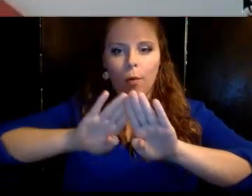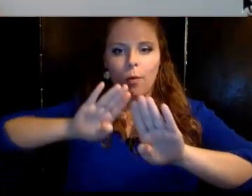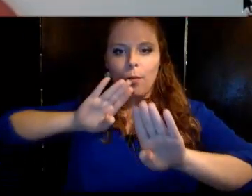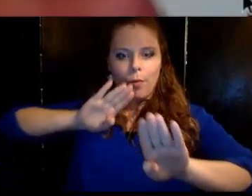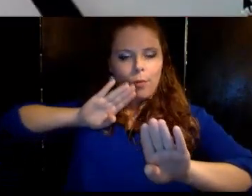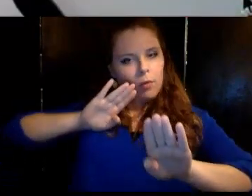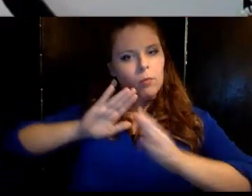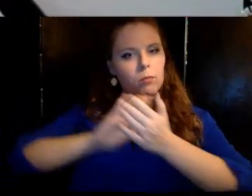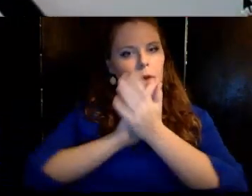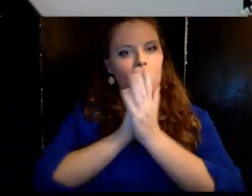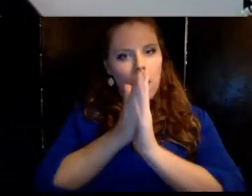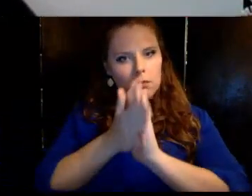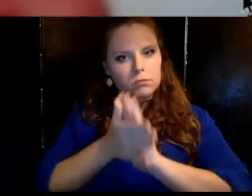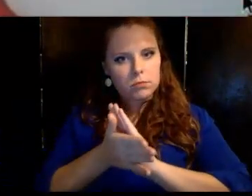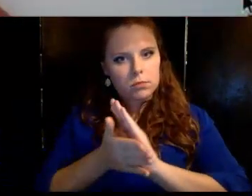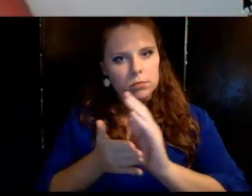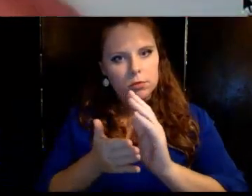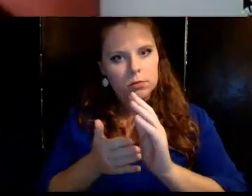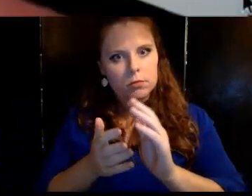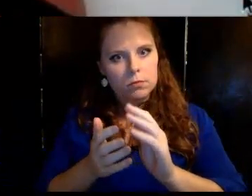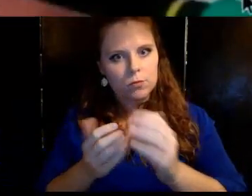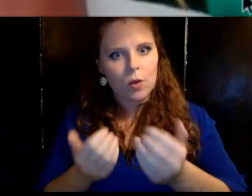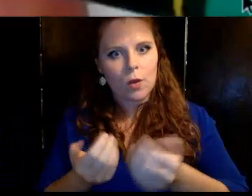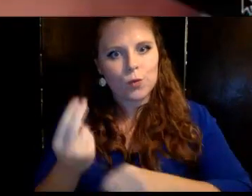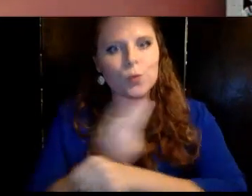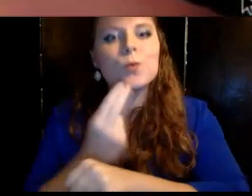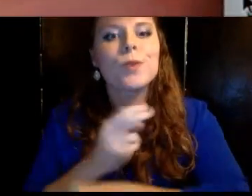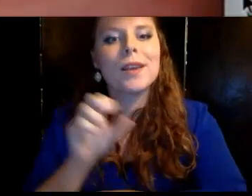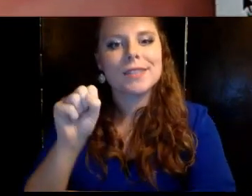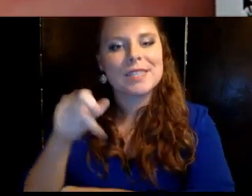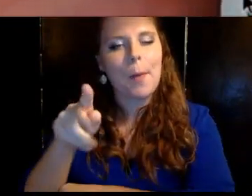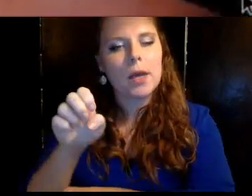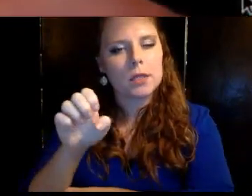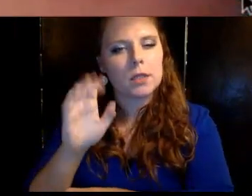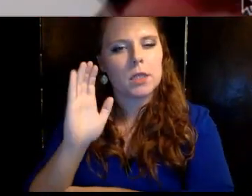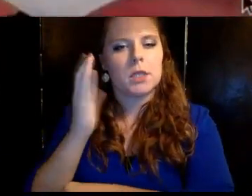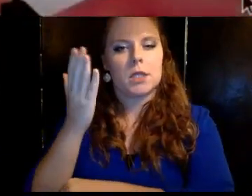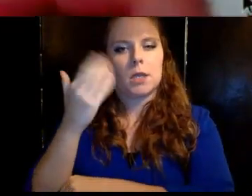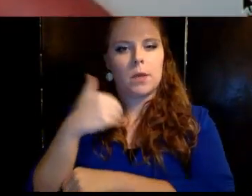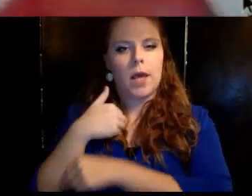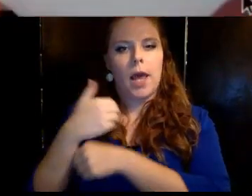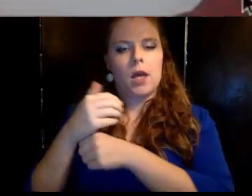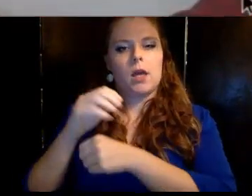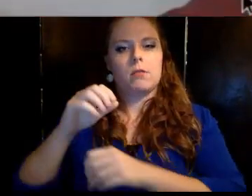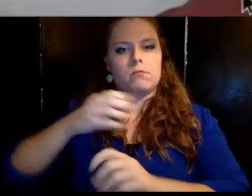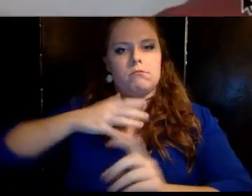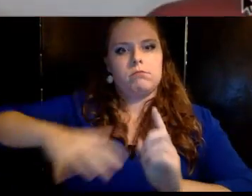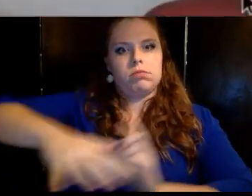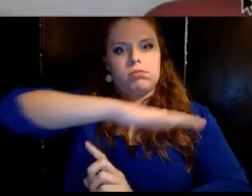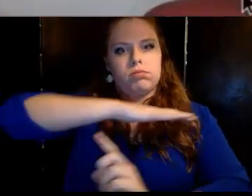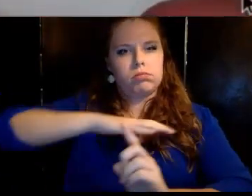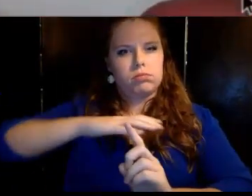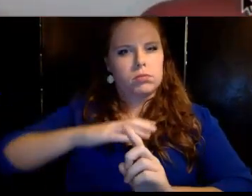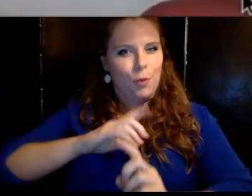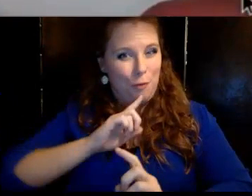makes this look like it's taking up space. It looks like it gives the illusion that there is space in this